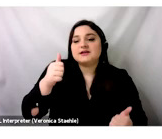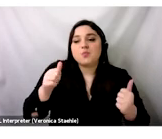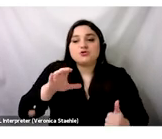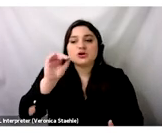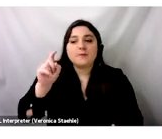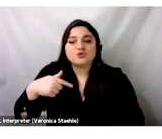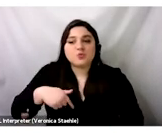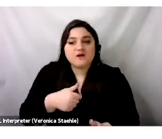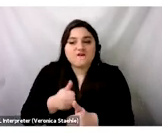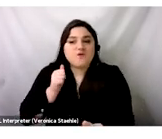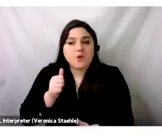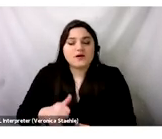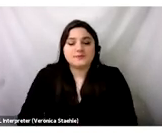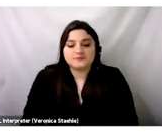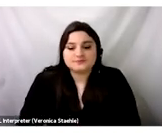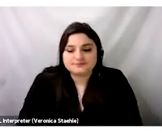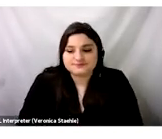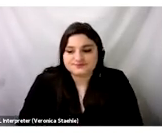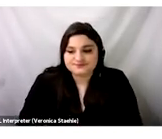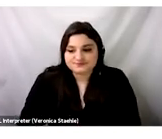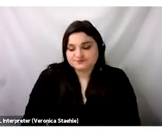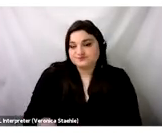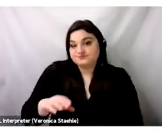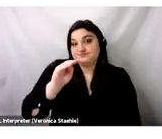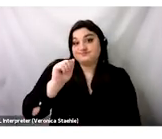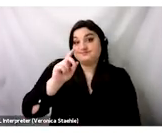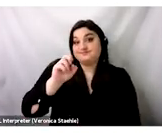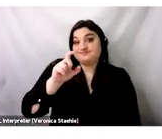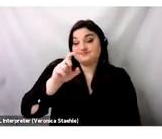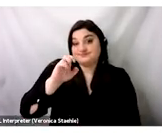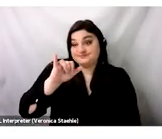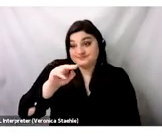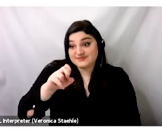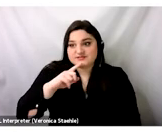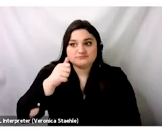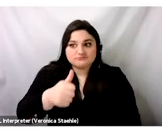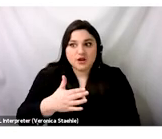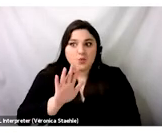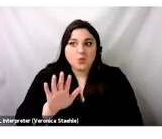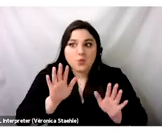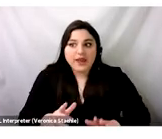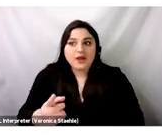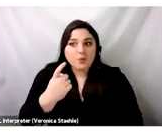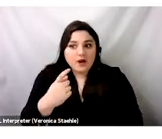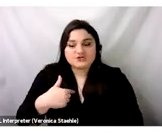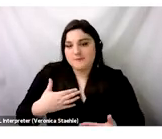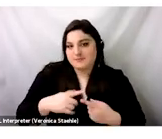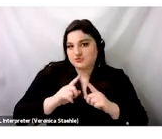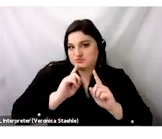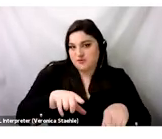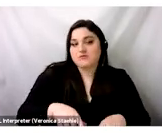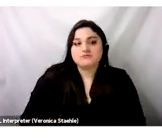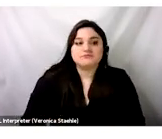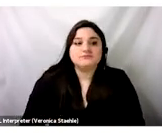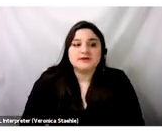avoid? Yes, great questions. And I'm glad to talk more about it. So I think I mentioned that